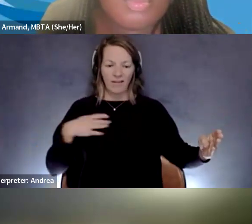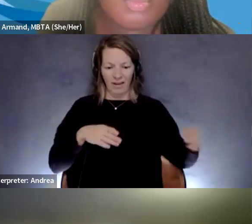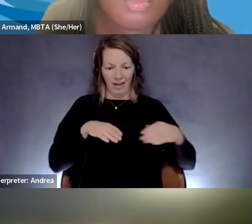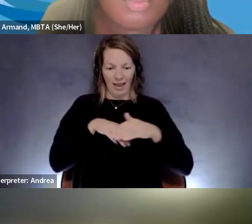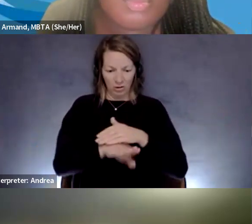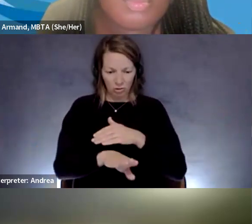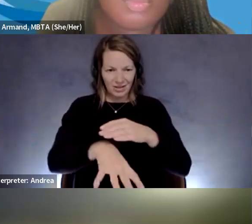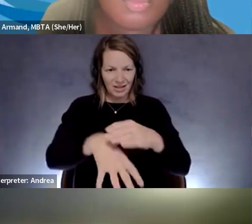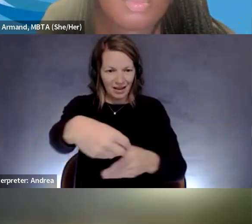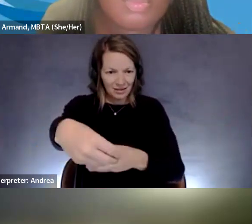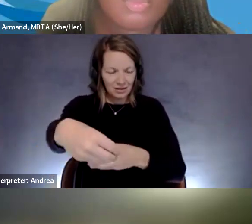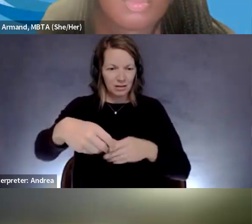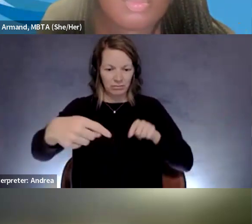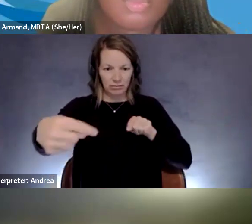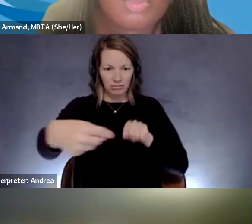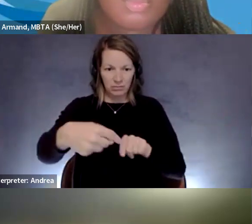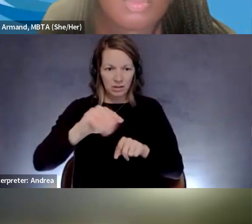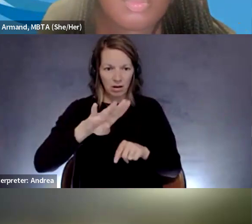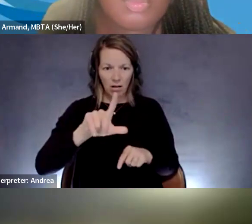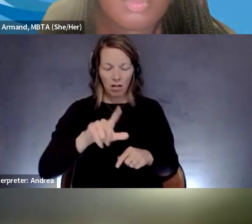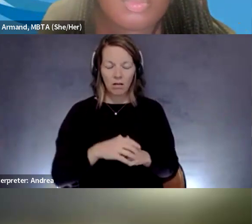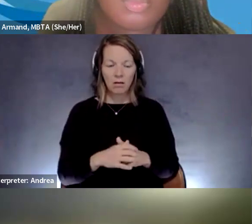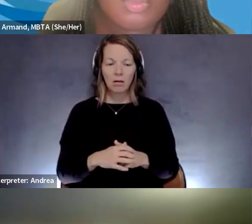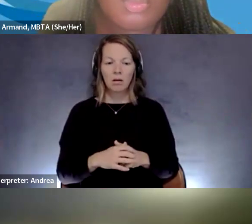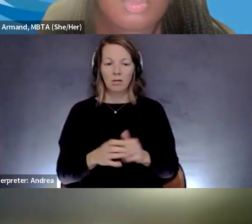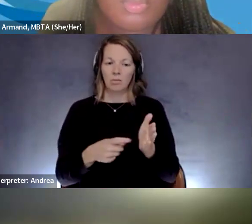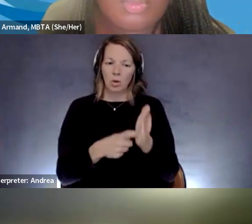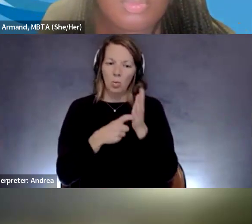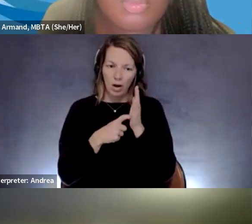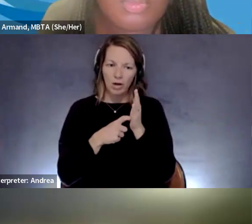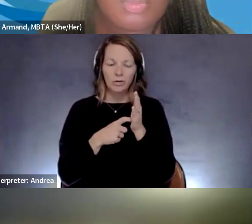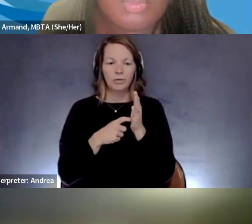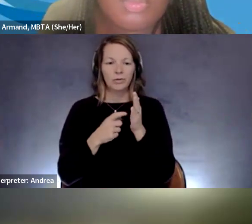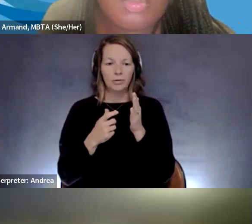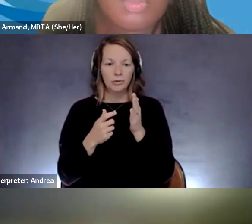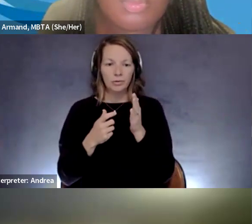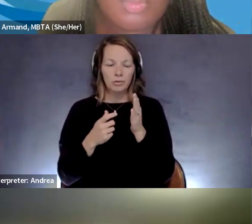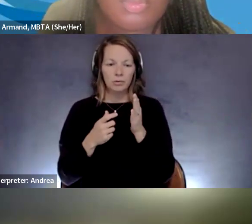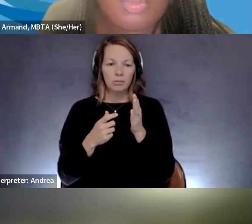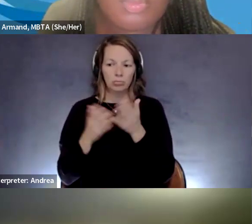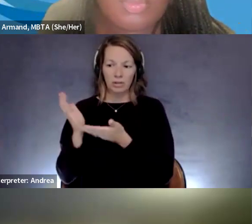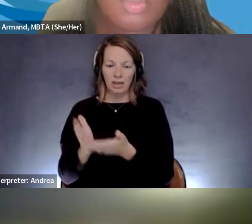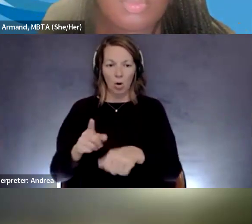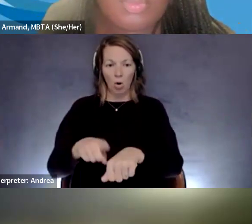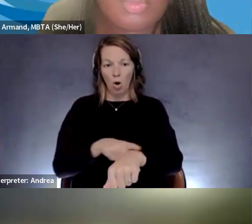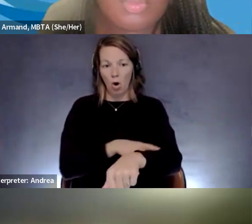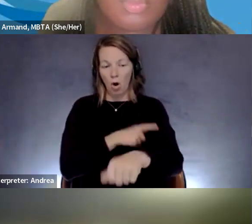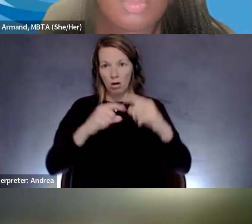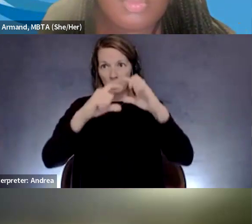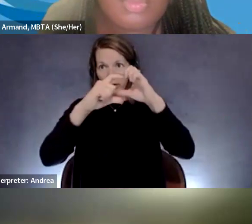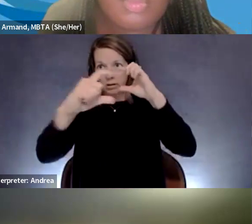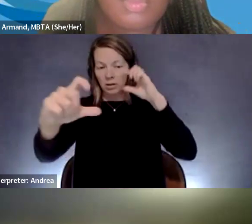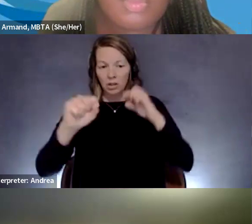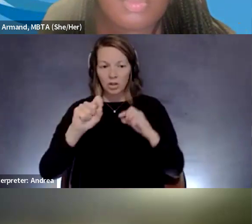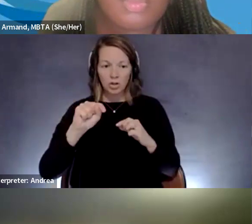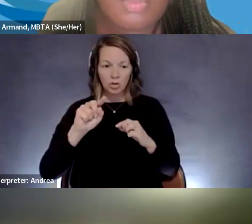exit into the tunnel. And that requires bringing in some very long struts for the bracing, and that would